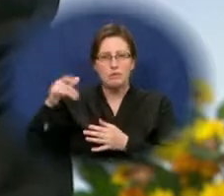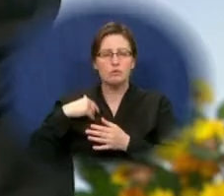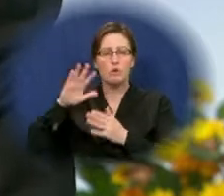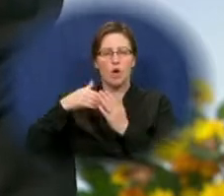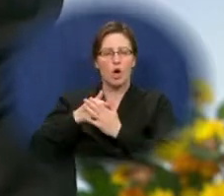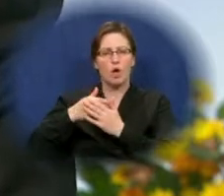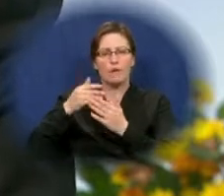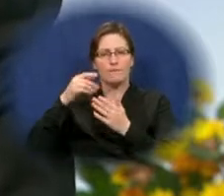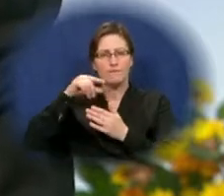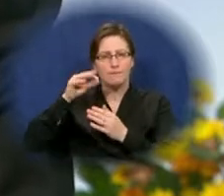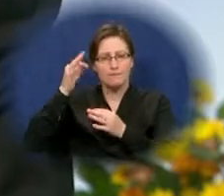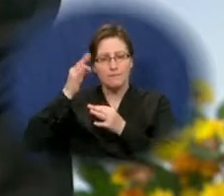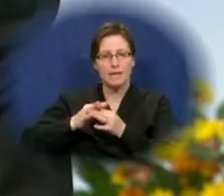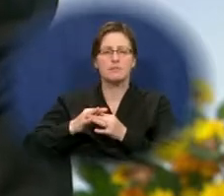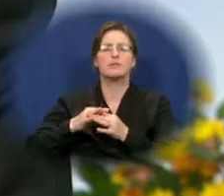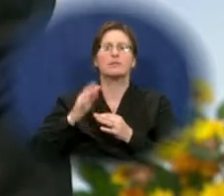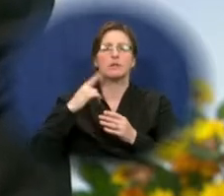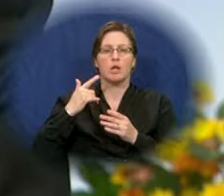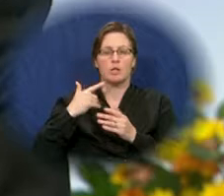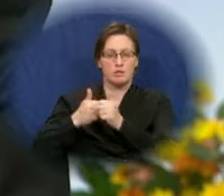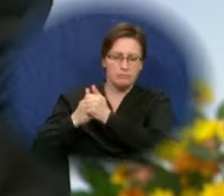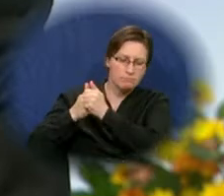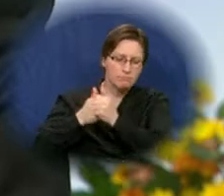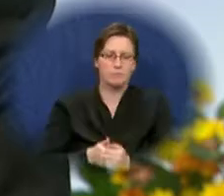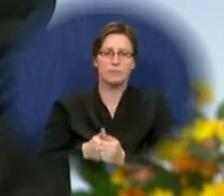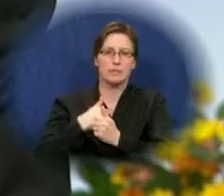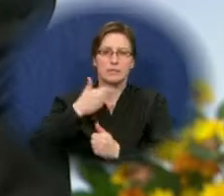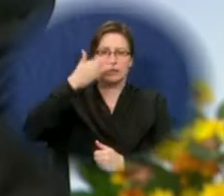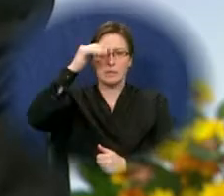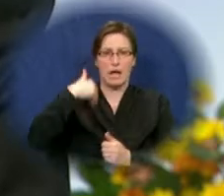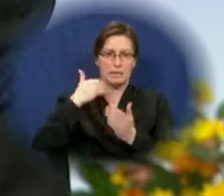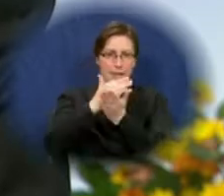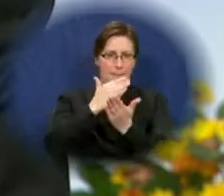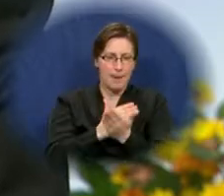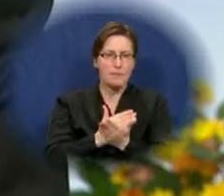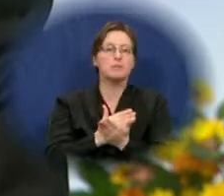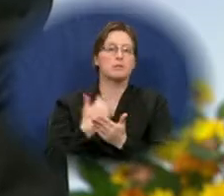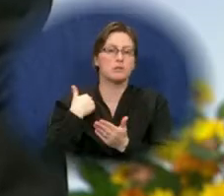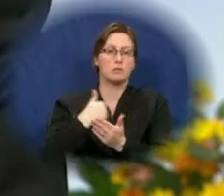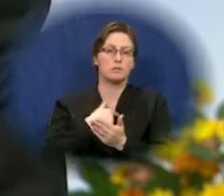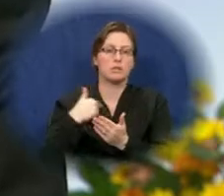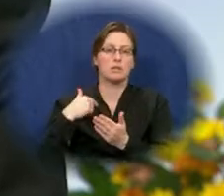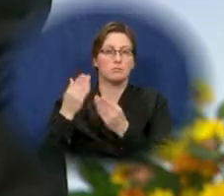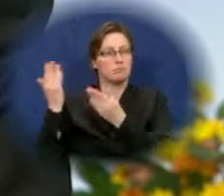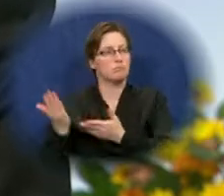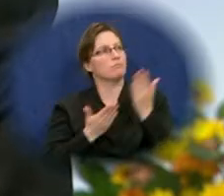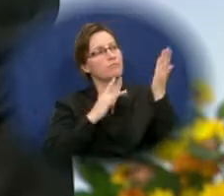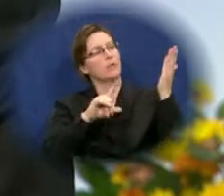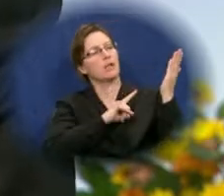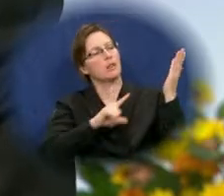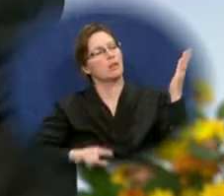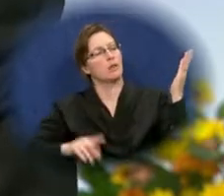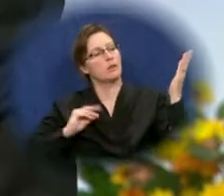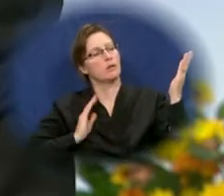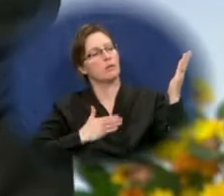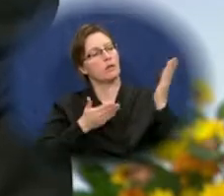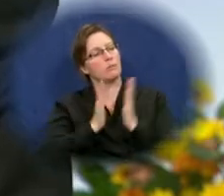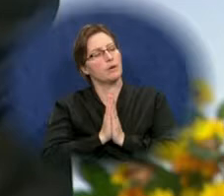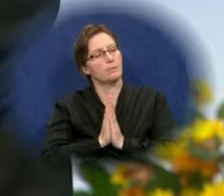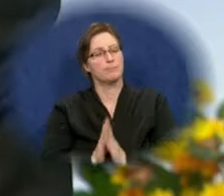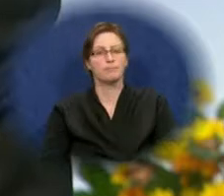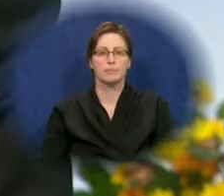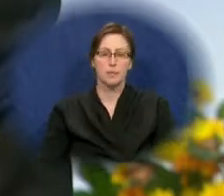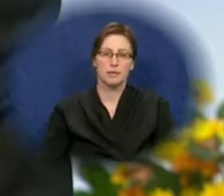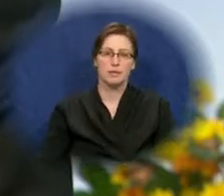gospel through their devotion to living according to God's commandments. We pray to the Lord. Lord, hear our prayer. That